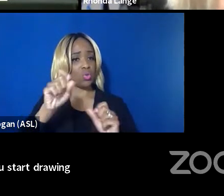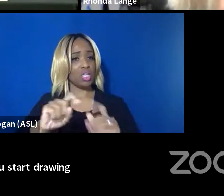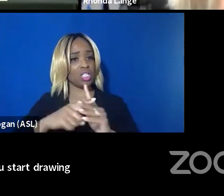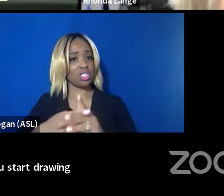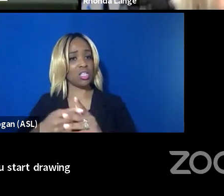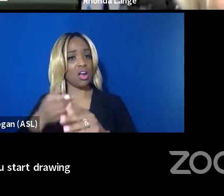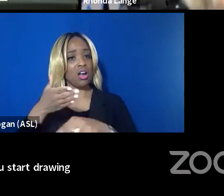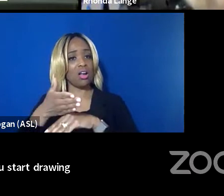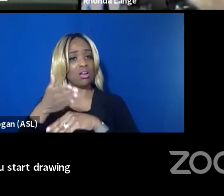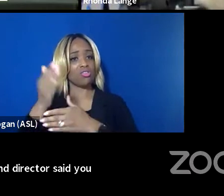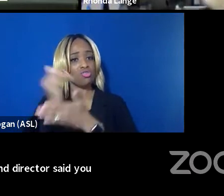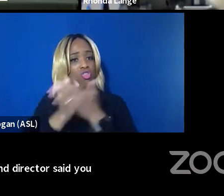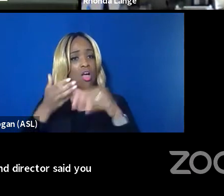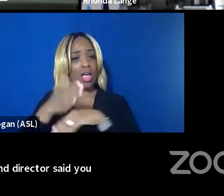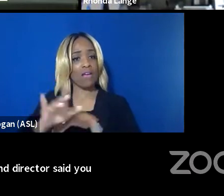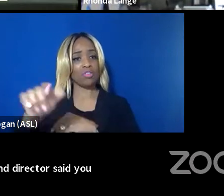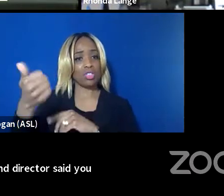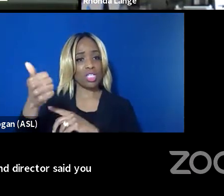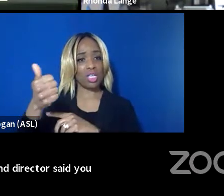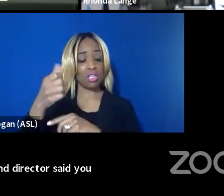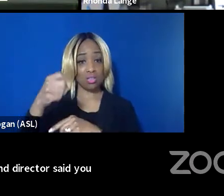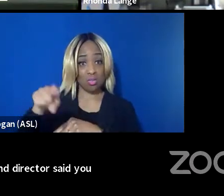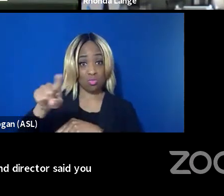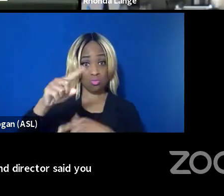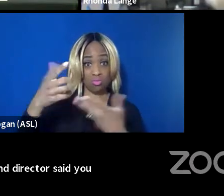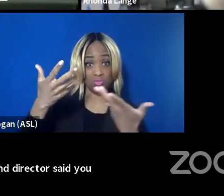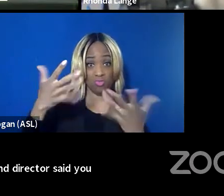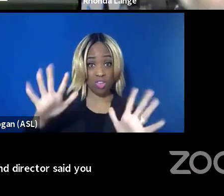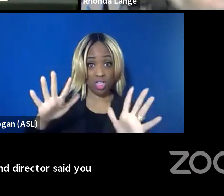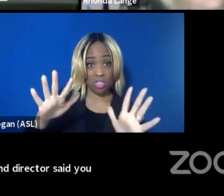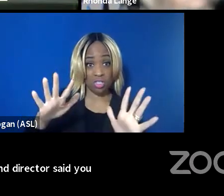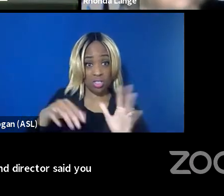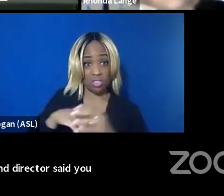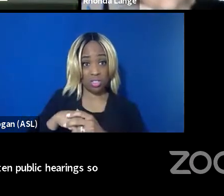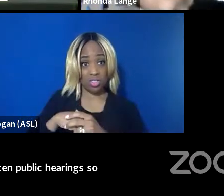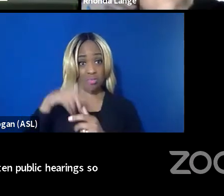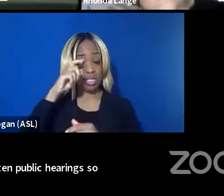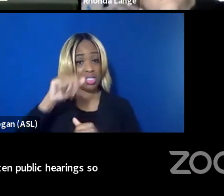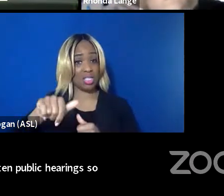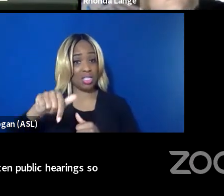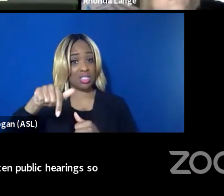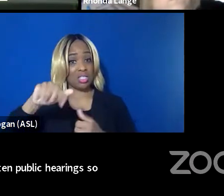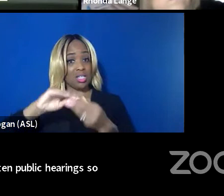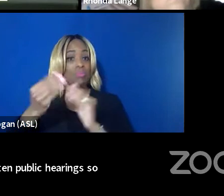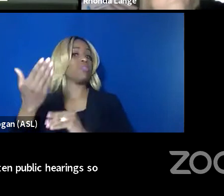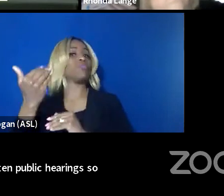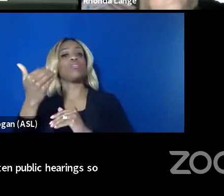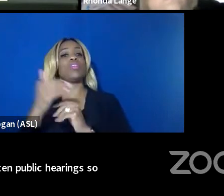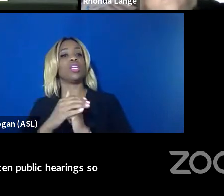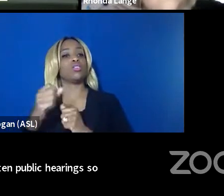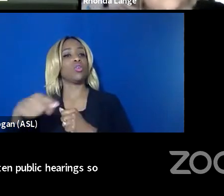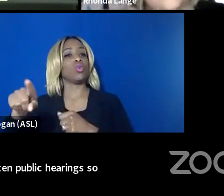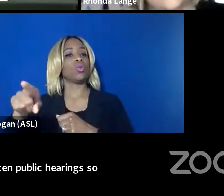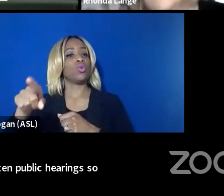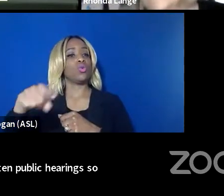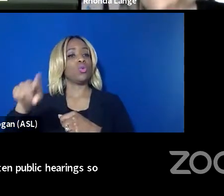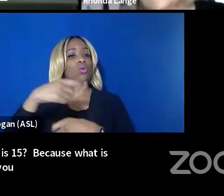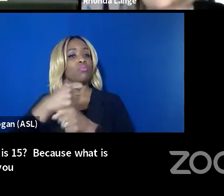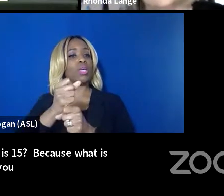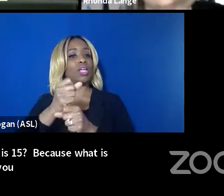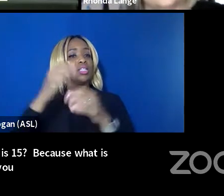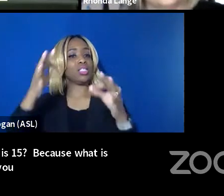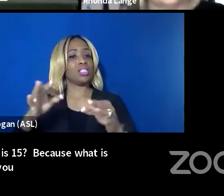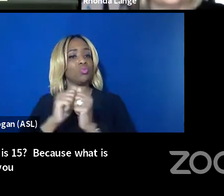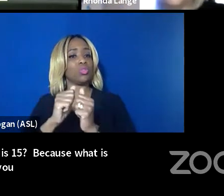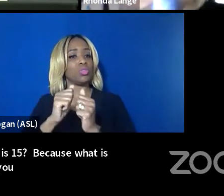after 10 public hearings. So have you started yet? Because this is 15. Because what's happening is you're making decisions over top of the table with no motion,